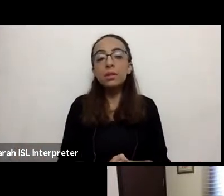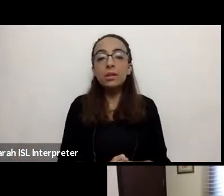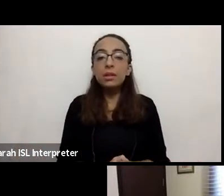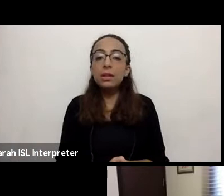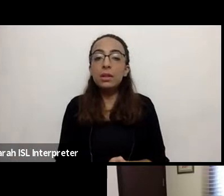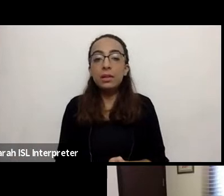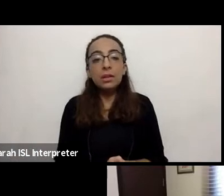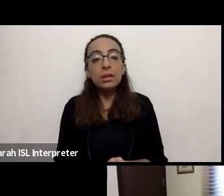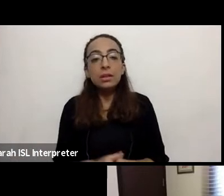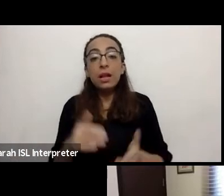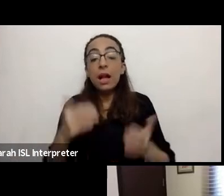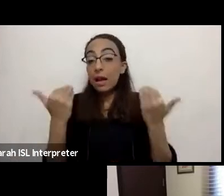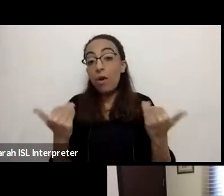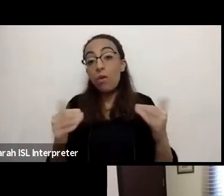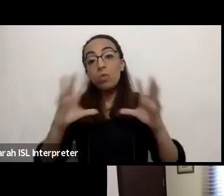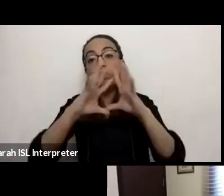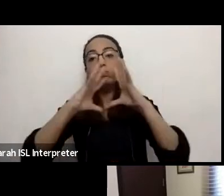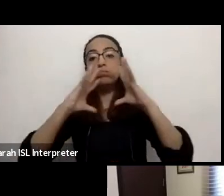you see the whole world